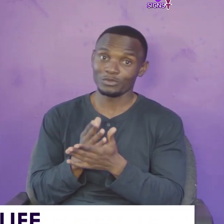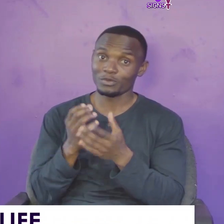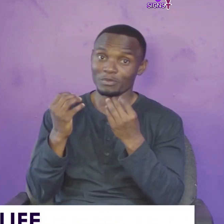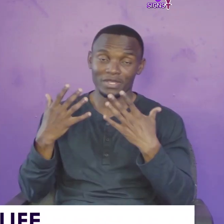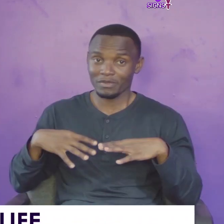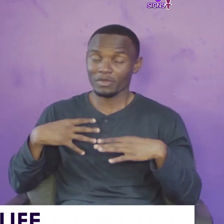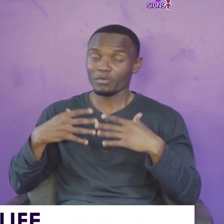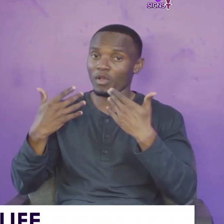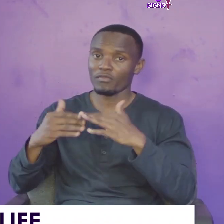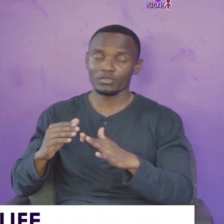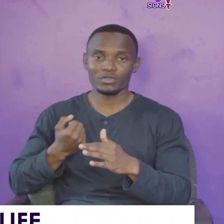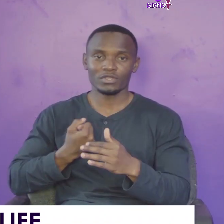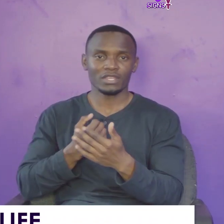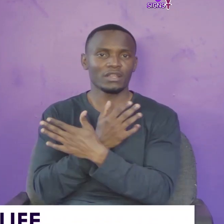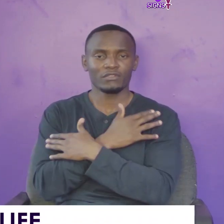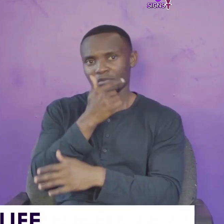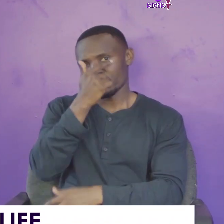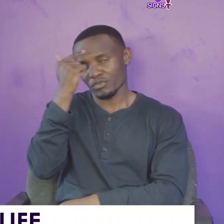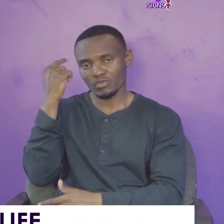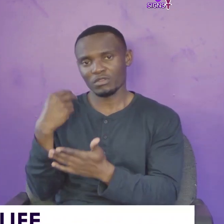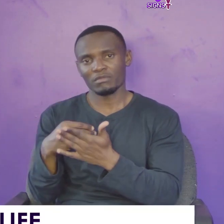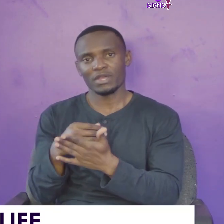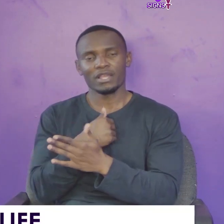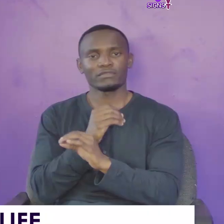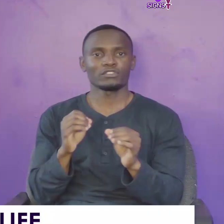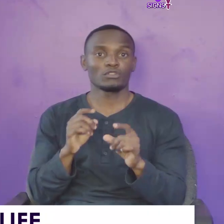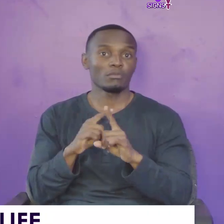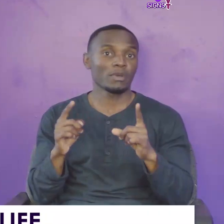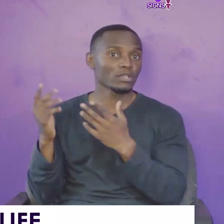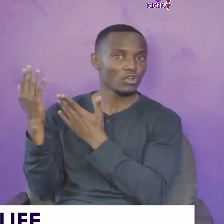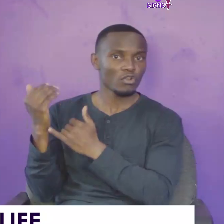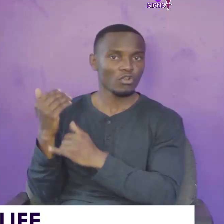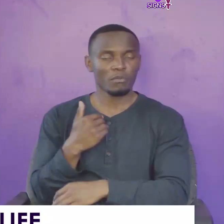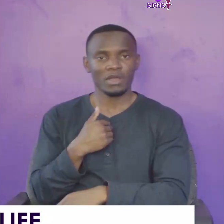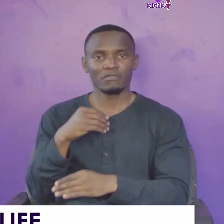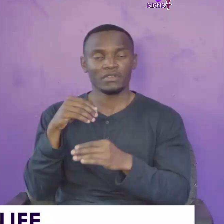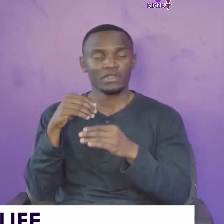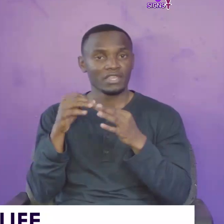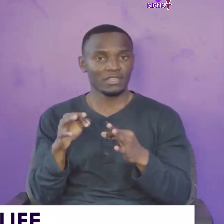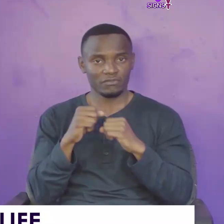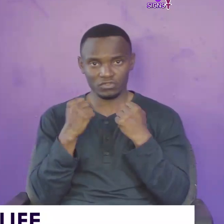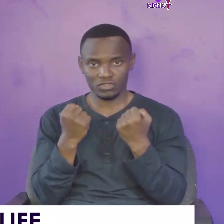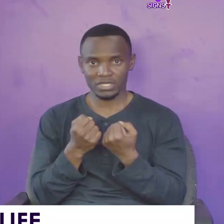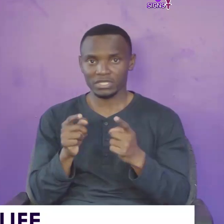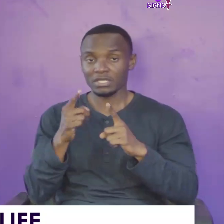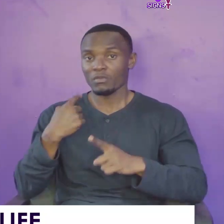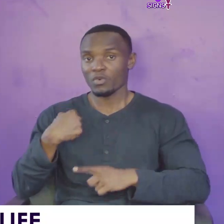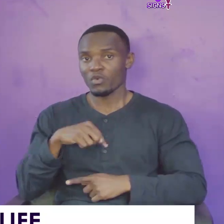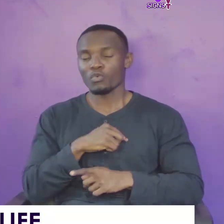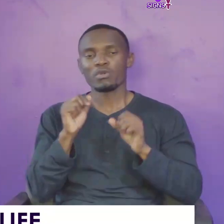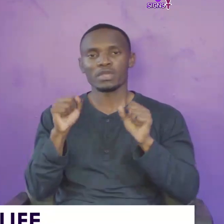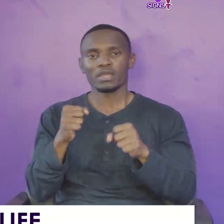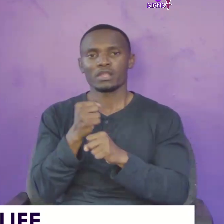of money. Yes, tell me. Fortunately, there is hope. There is hope if our society and as individuals, we are able to